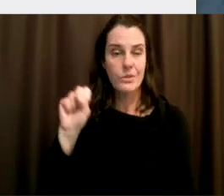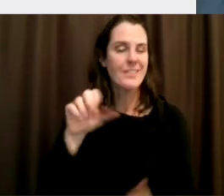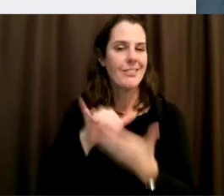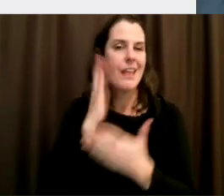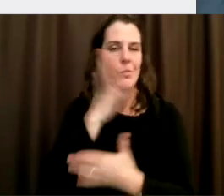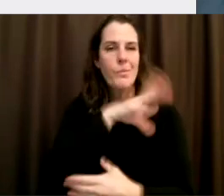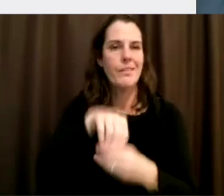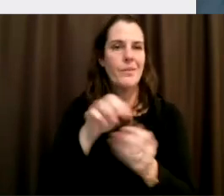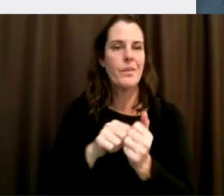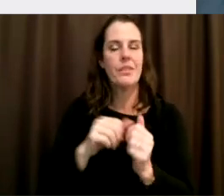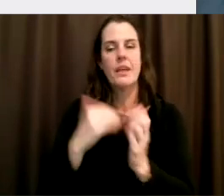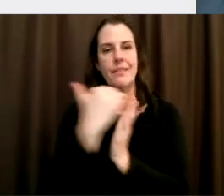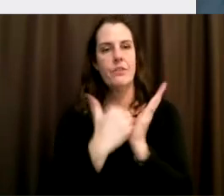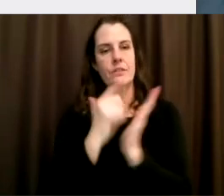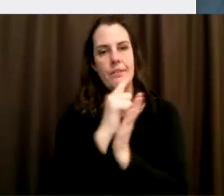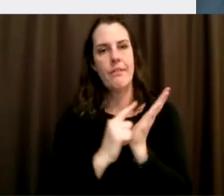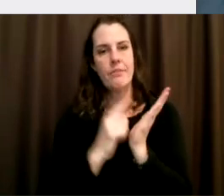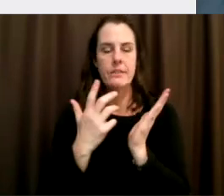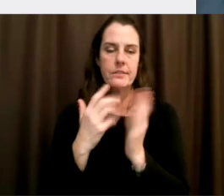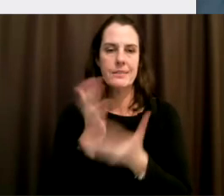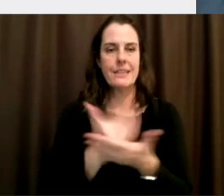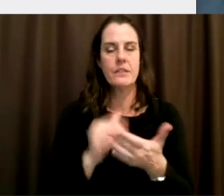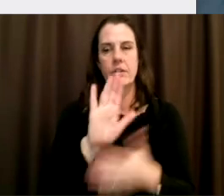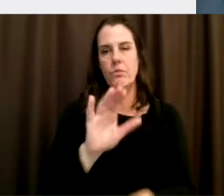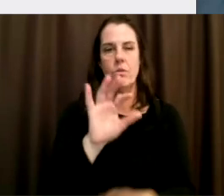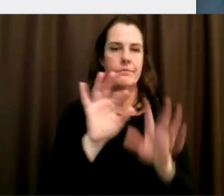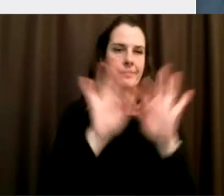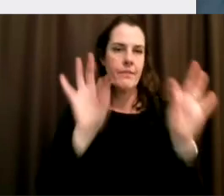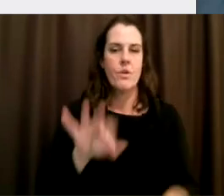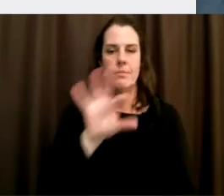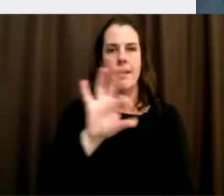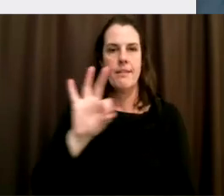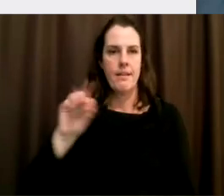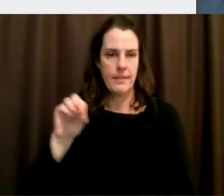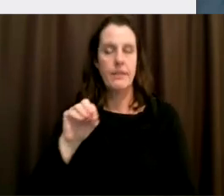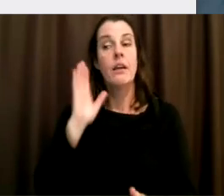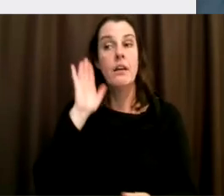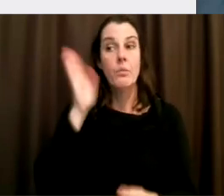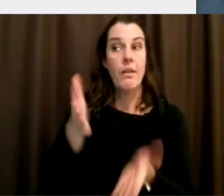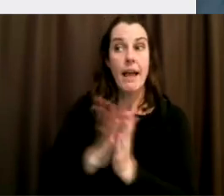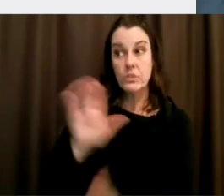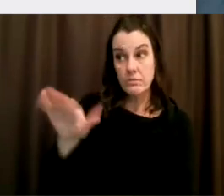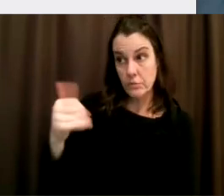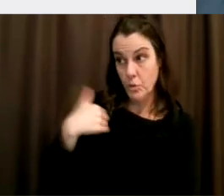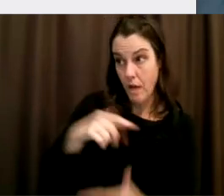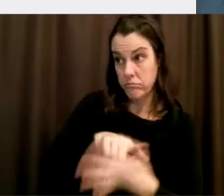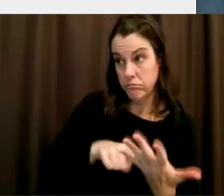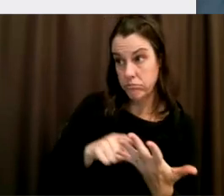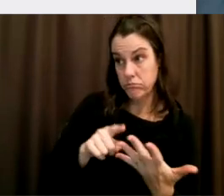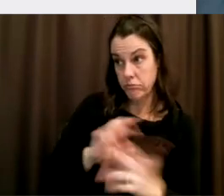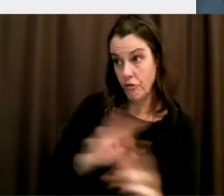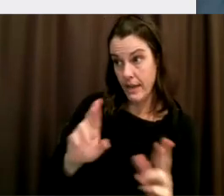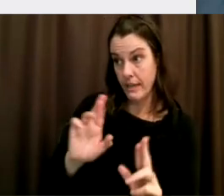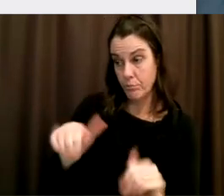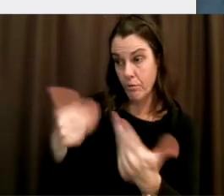in the governance section of your Form 990. They're going to ask you, do you have those policies on hand? And, have they been approved by the